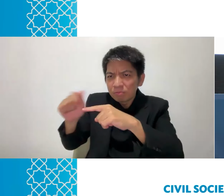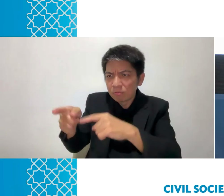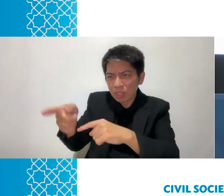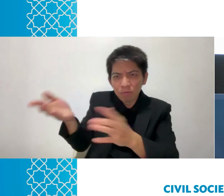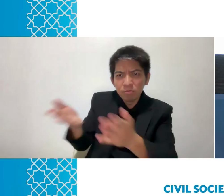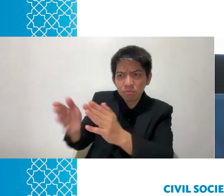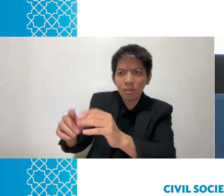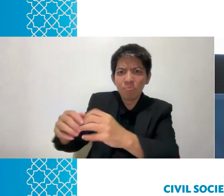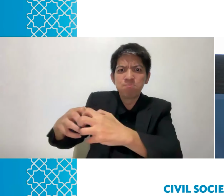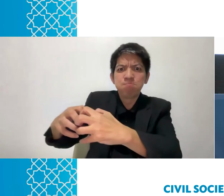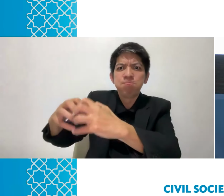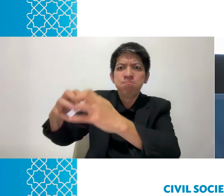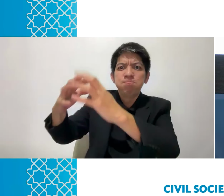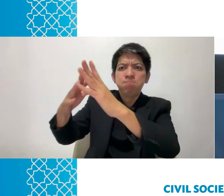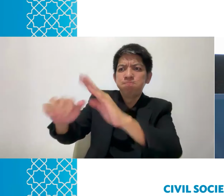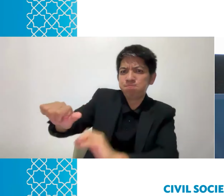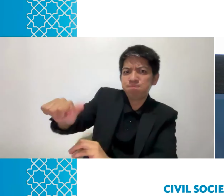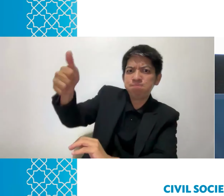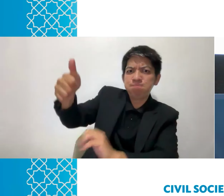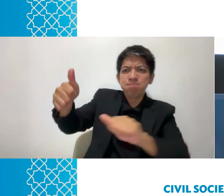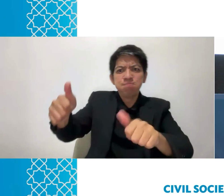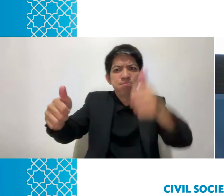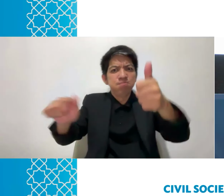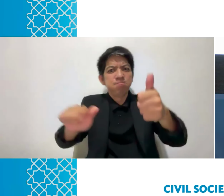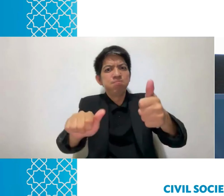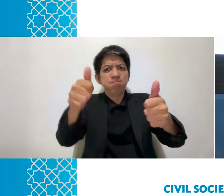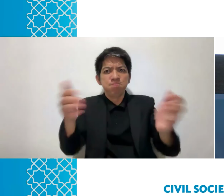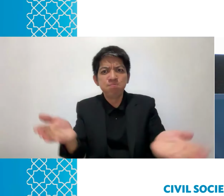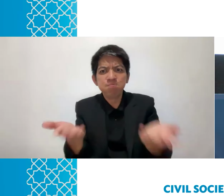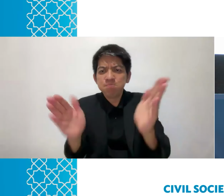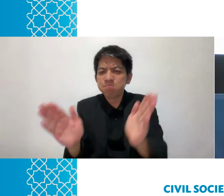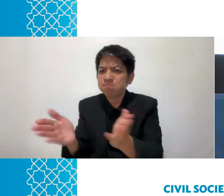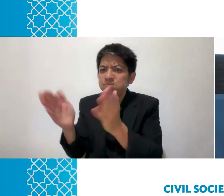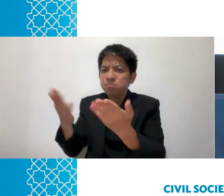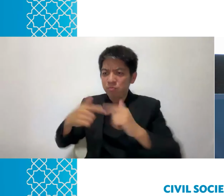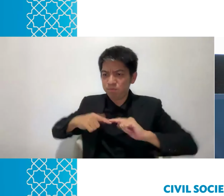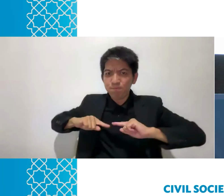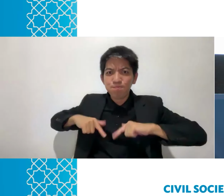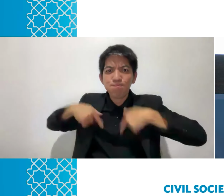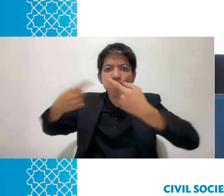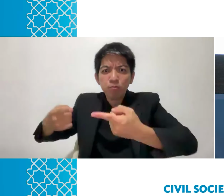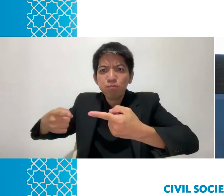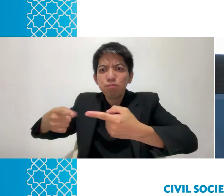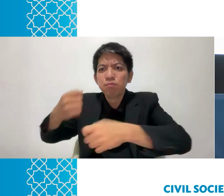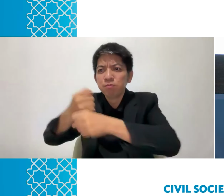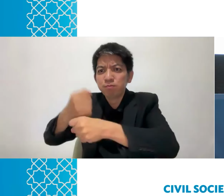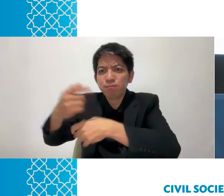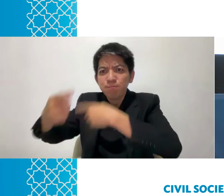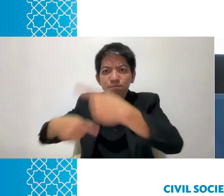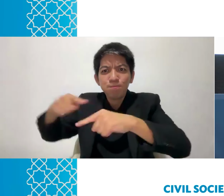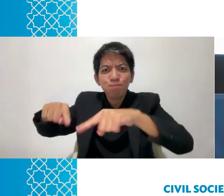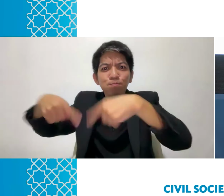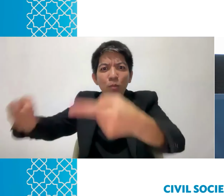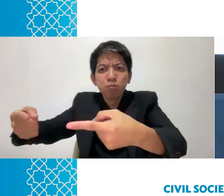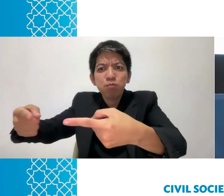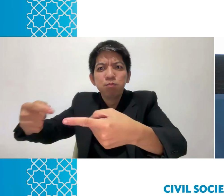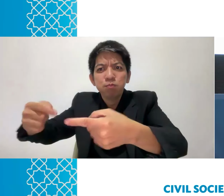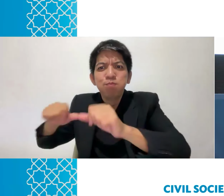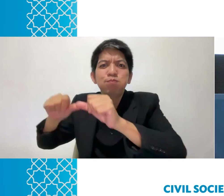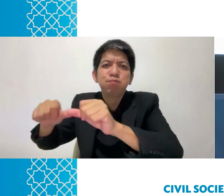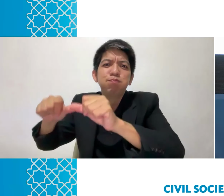are built continue delivering the results, you know, when those projects are over. I think this is really